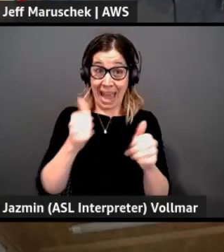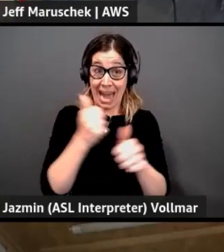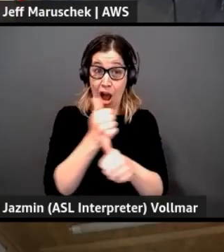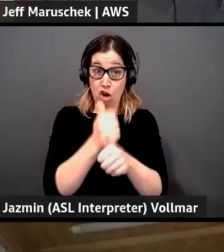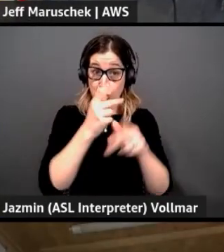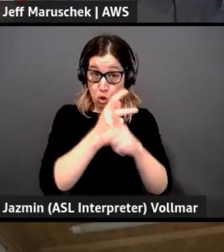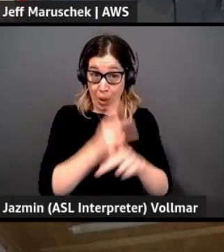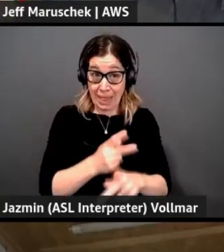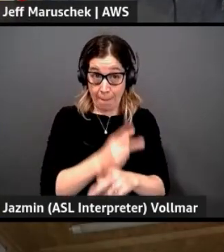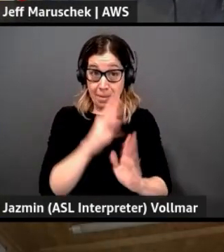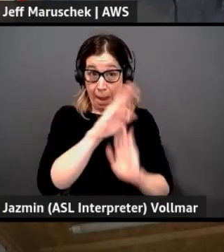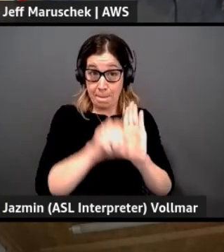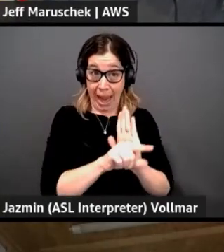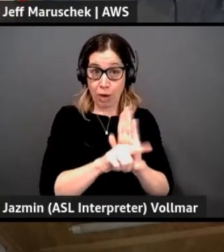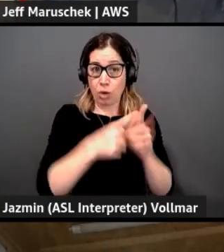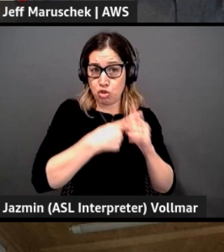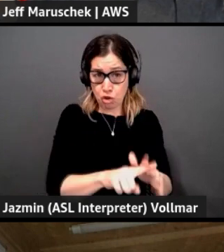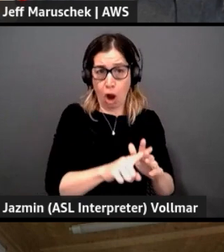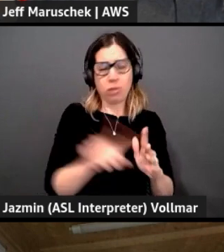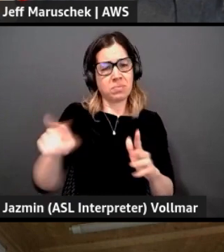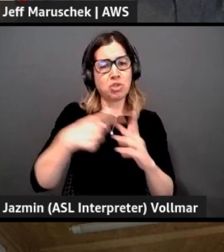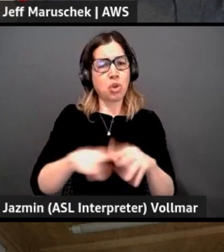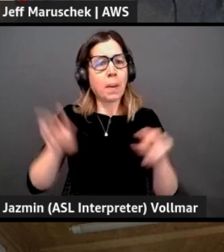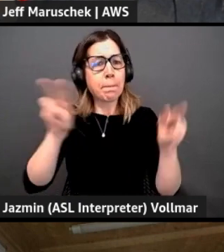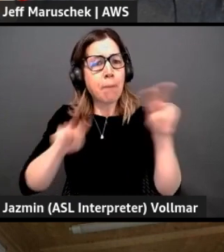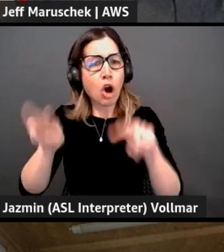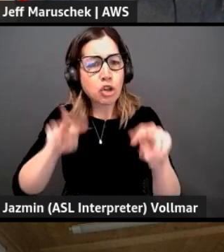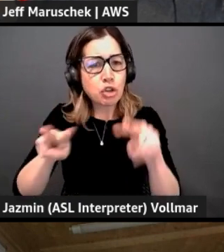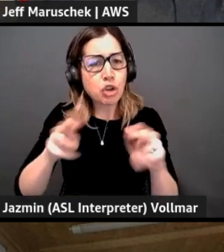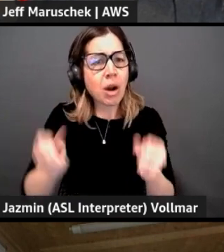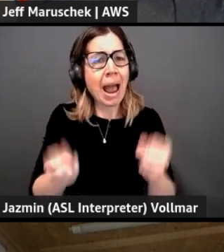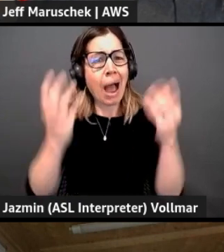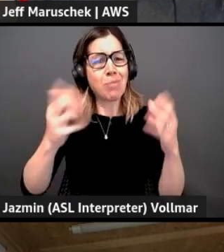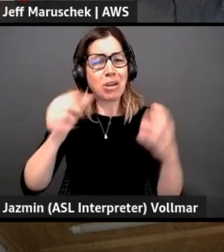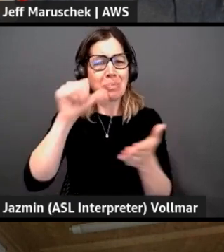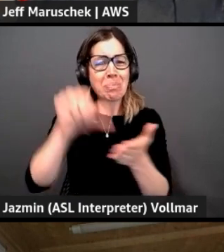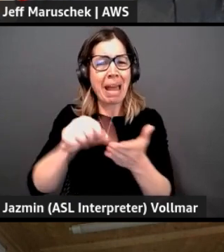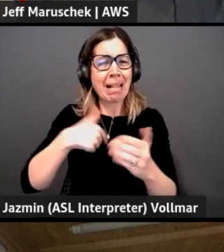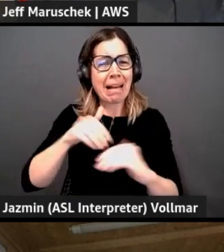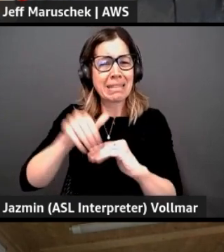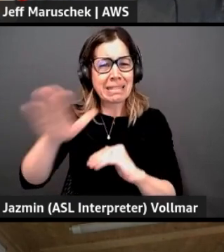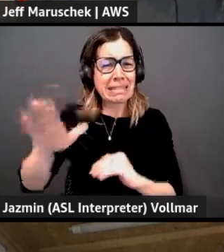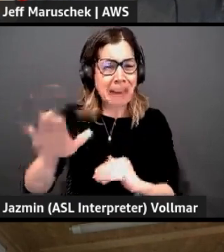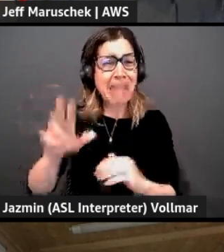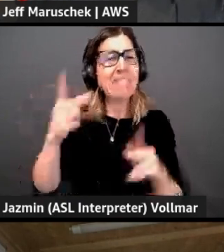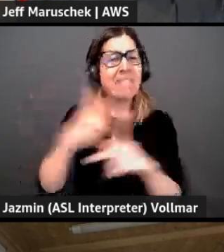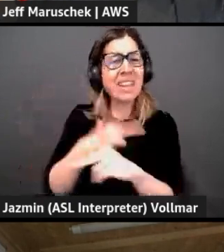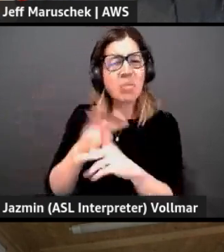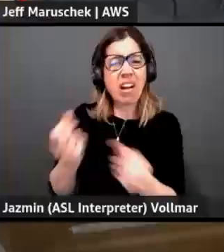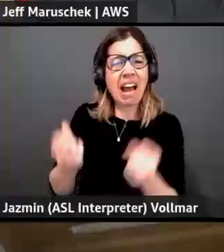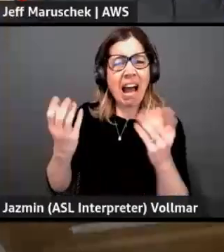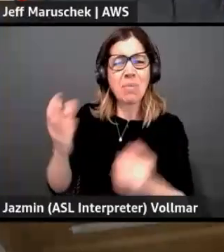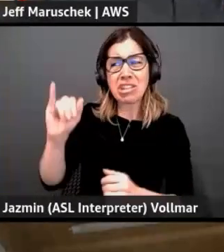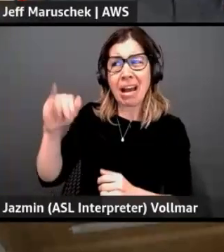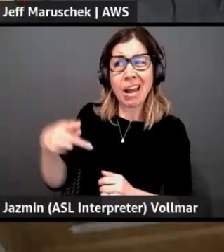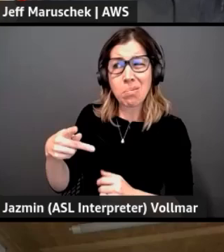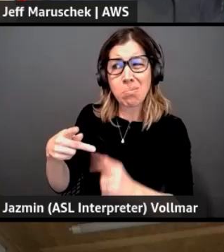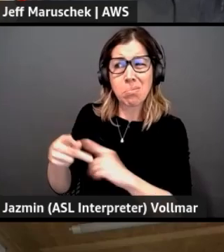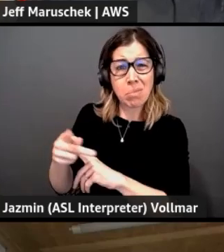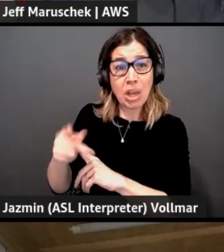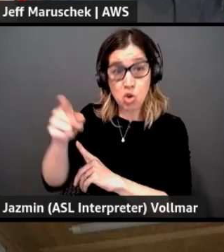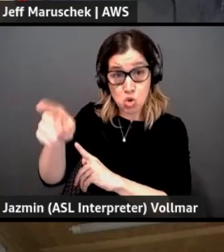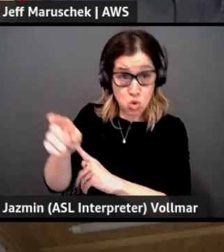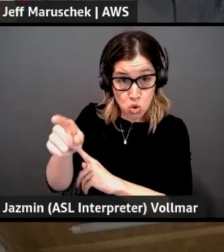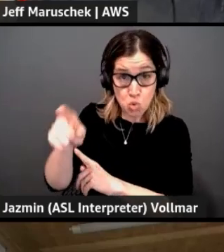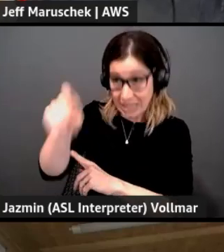and they're gonna monitor the amount of mail I'm sending, and they're gonna figure out how many IPs do you need